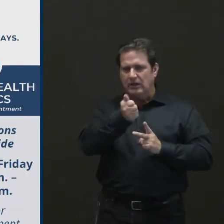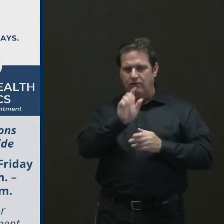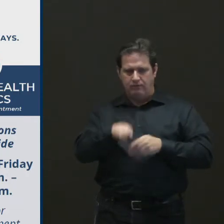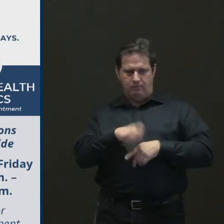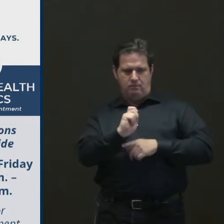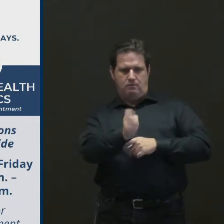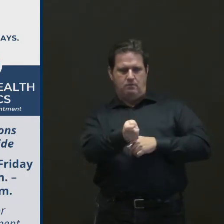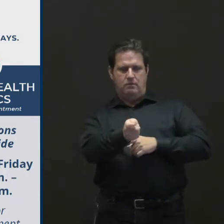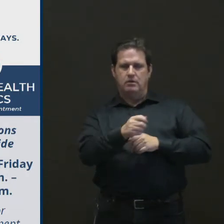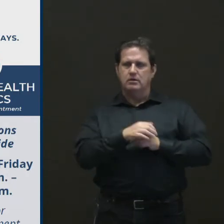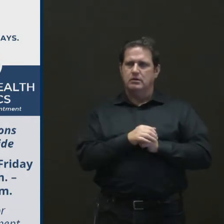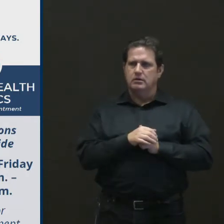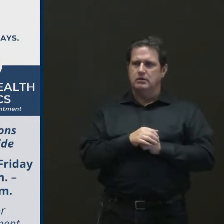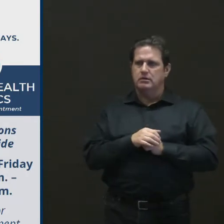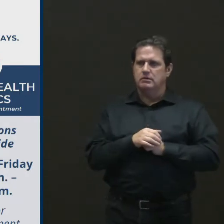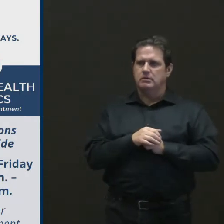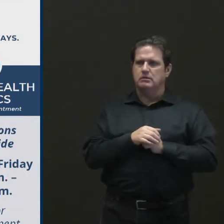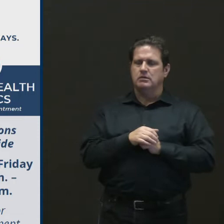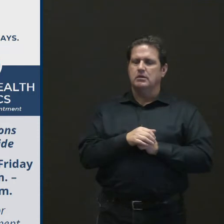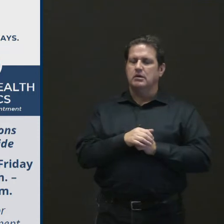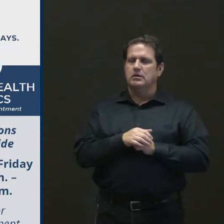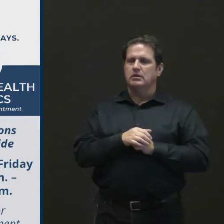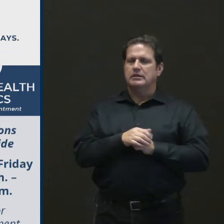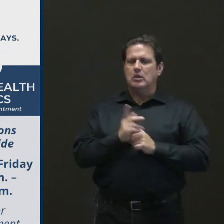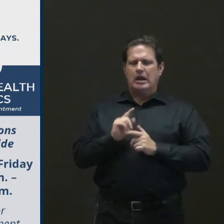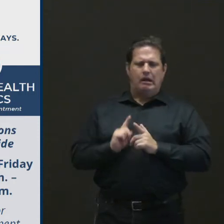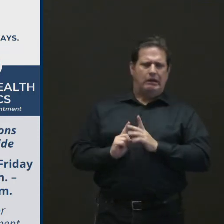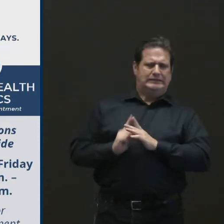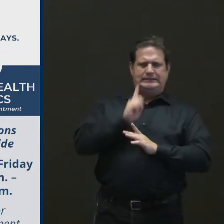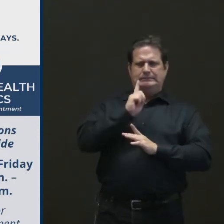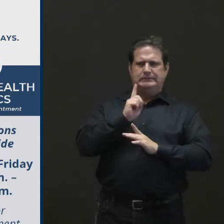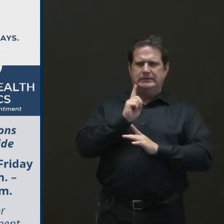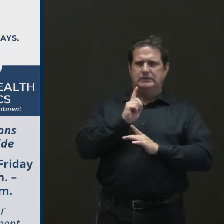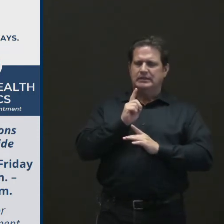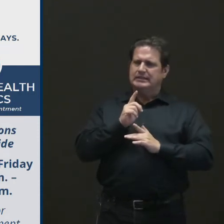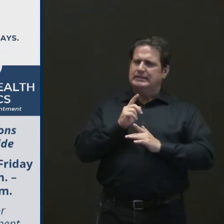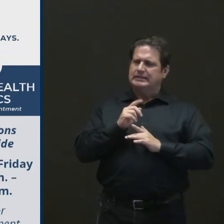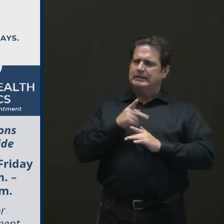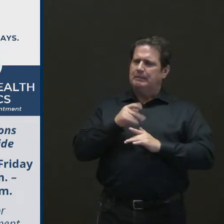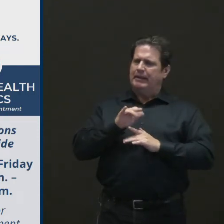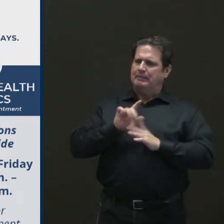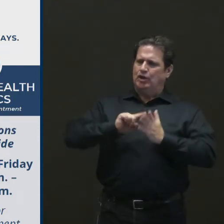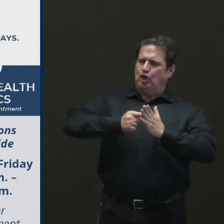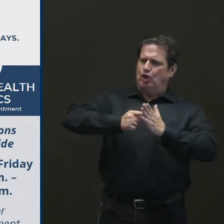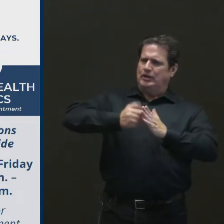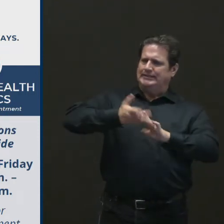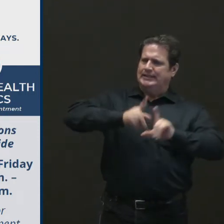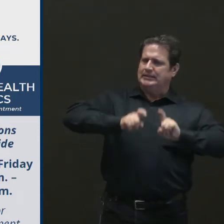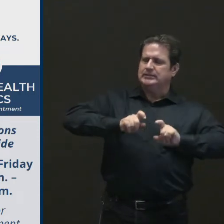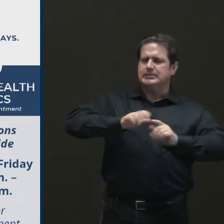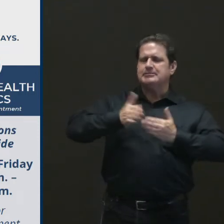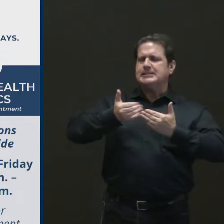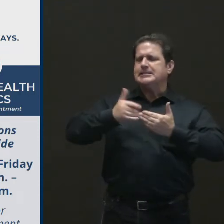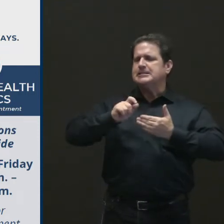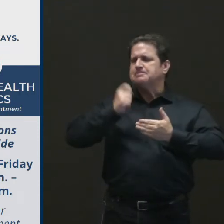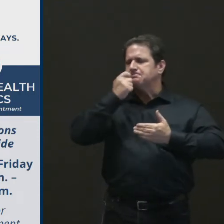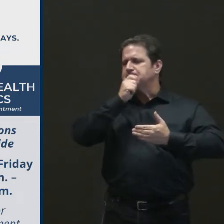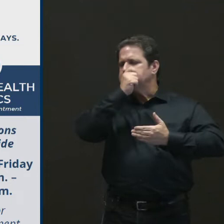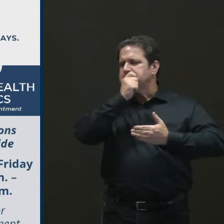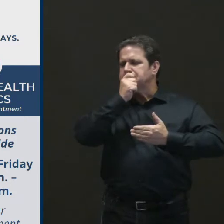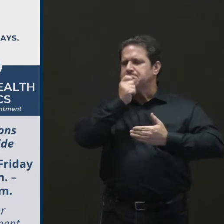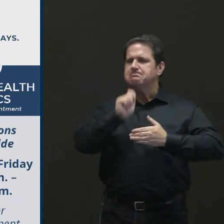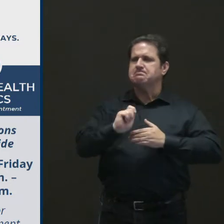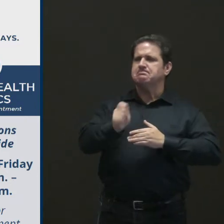the the brain tickler, as people were calling it earlier in the pandemic. It's just the outer nasal swab that you're doing. But individuals do it